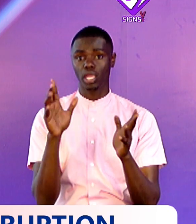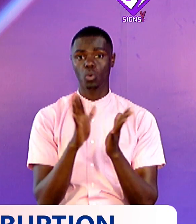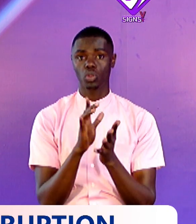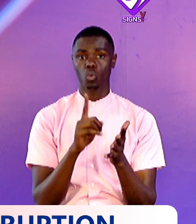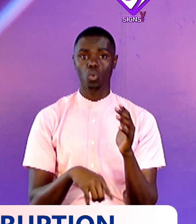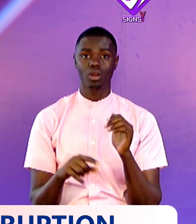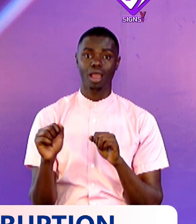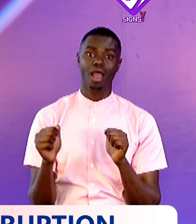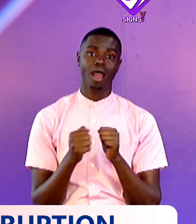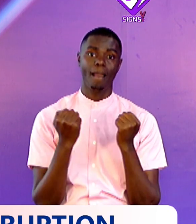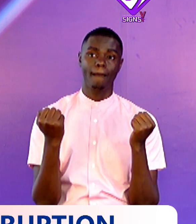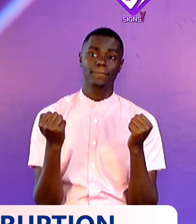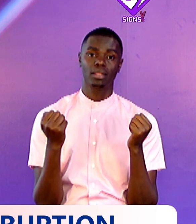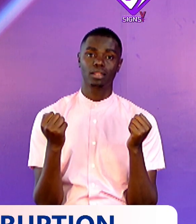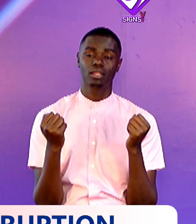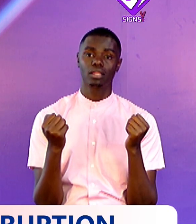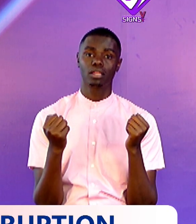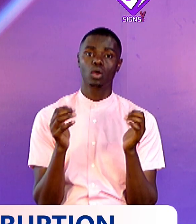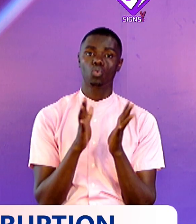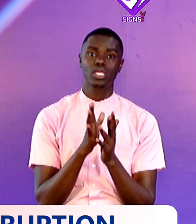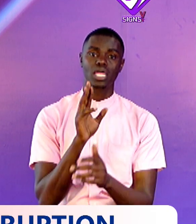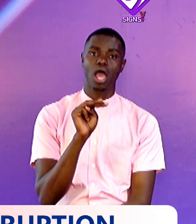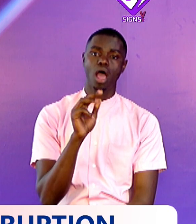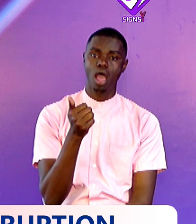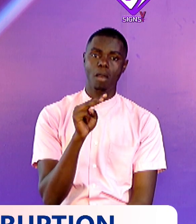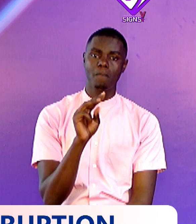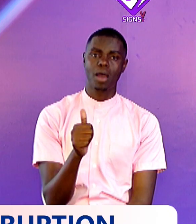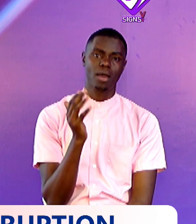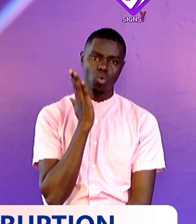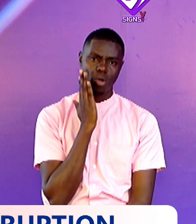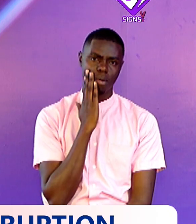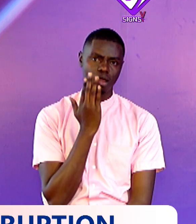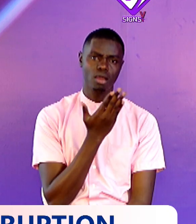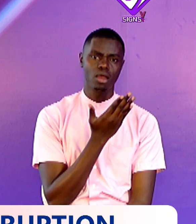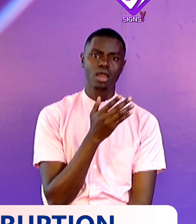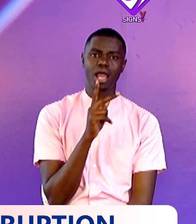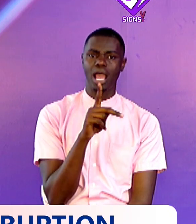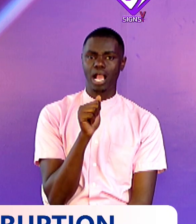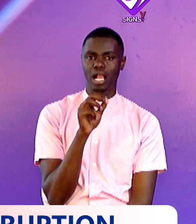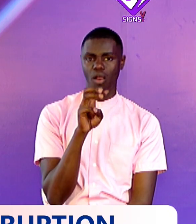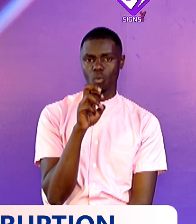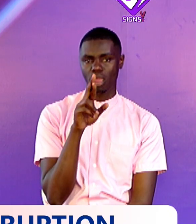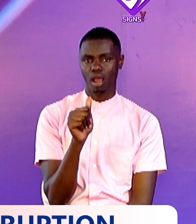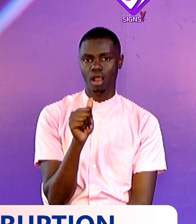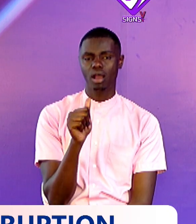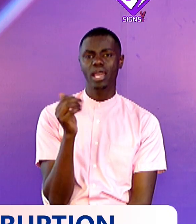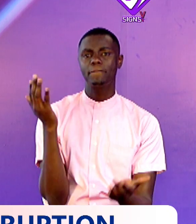in Meru with Mama? Oh yeah, the Mama Kawera. Yes.